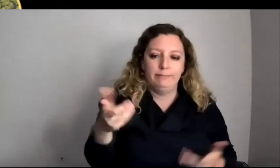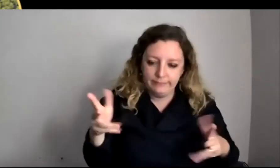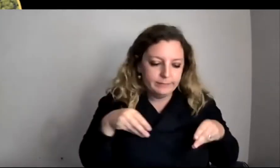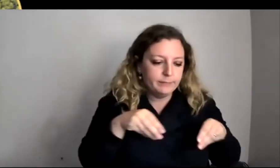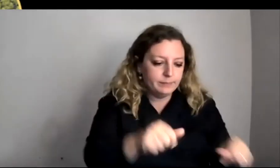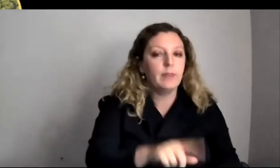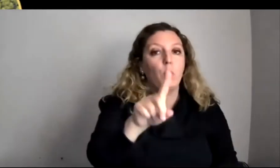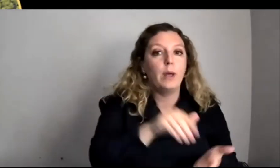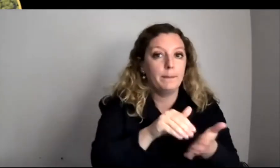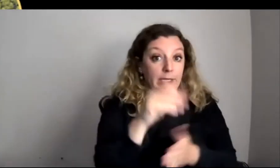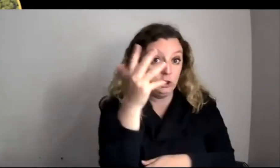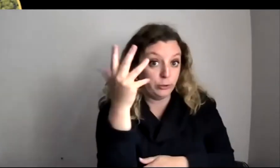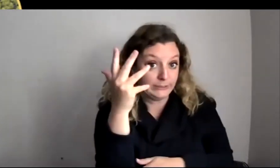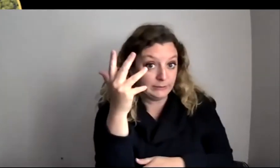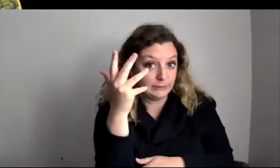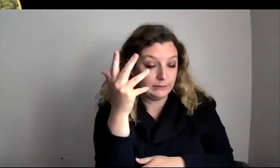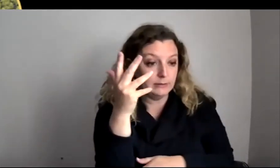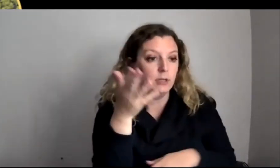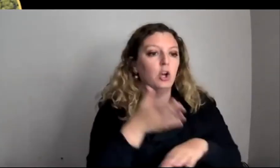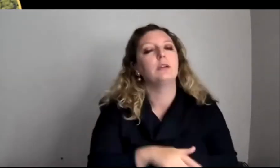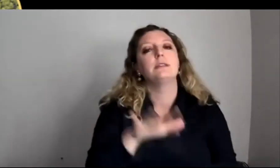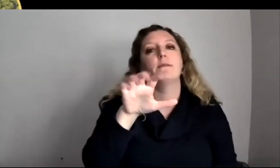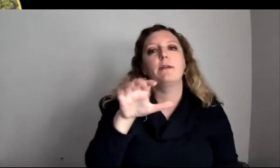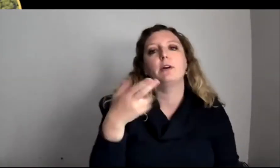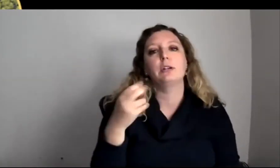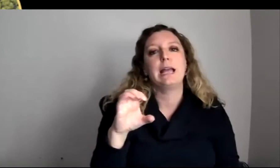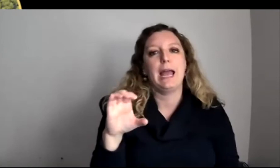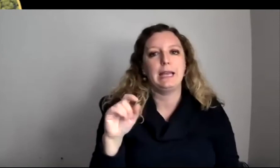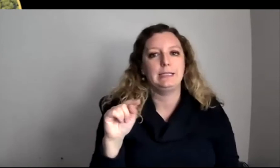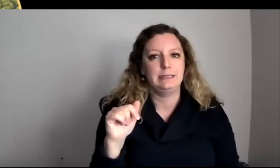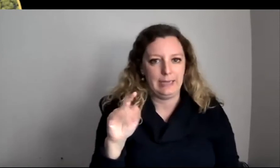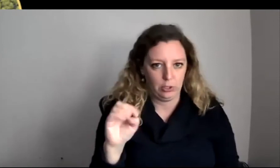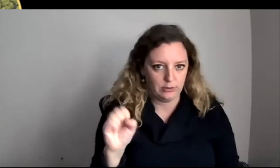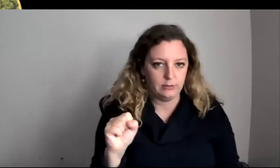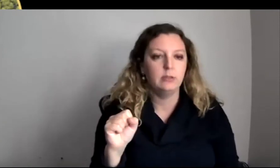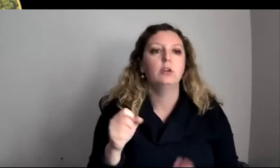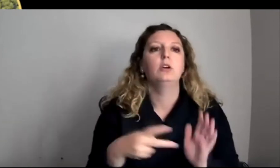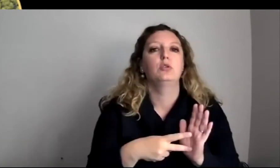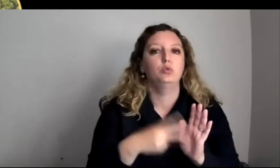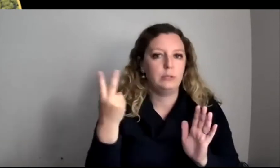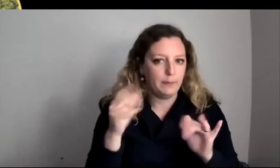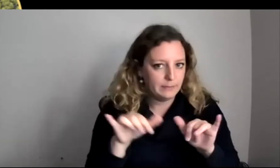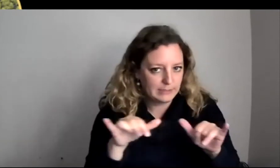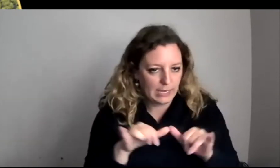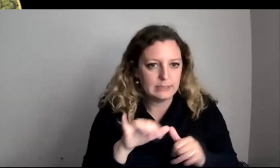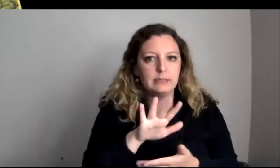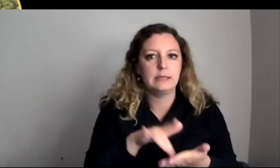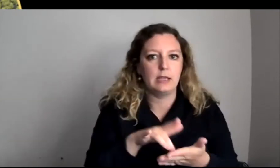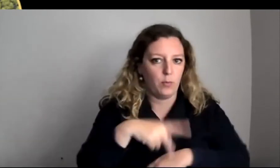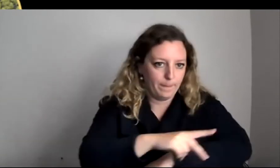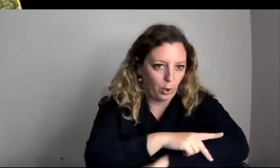1 million trees in 500 hectares. So this is essentially almost 2 times the size of Central Park, okay? And